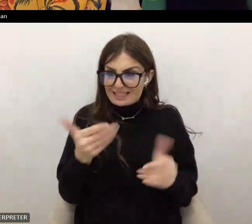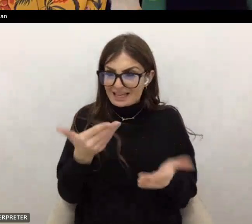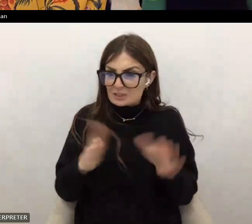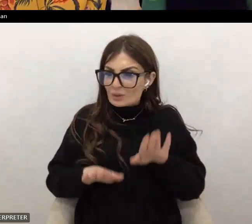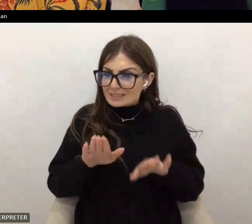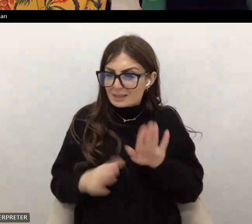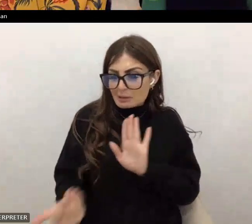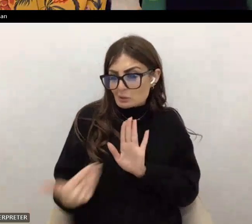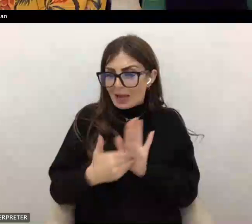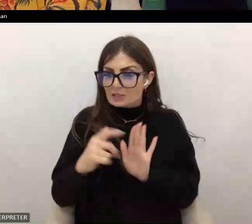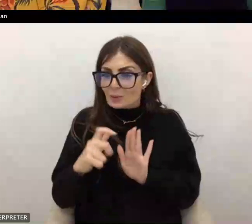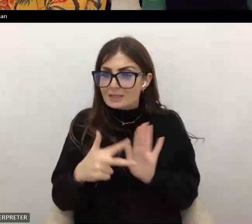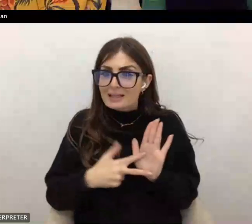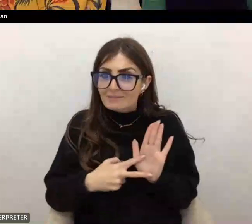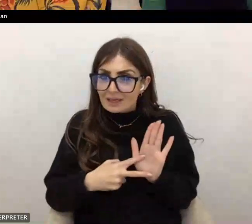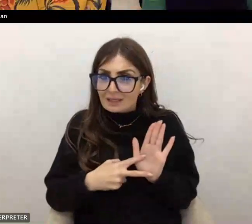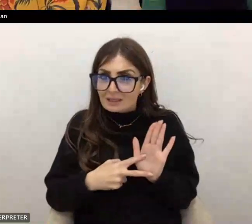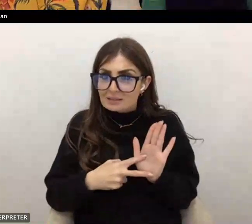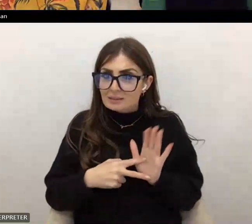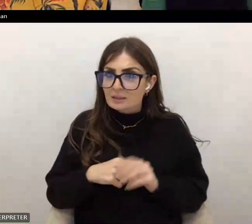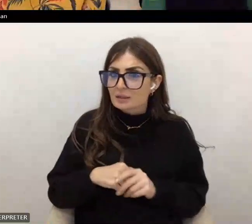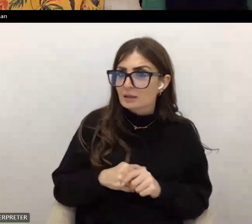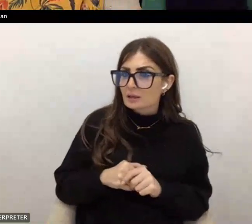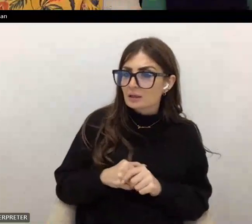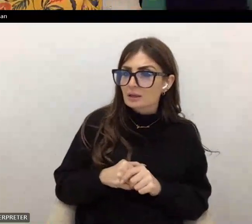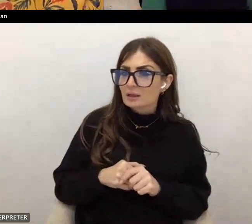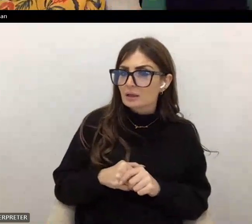our CVs?